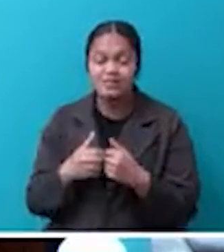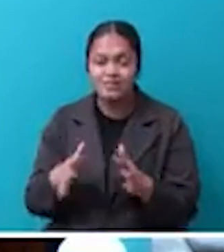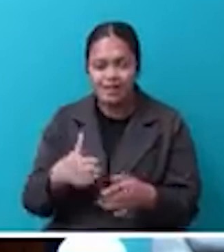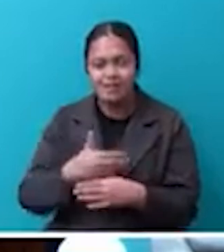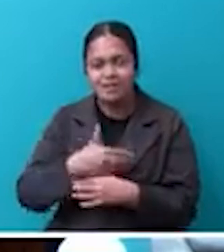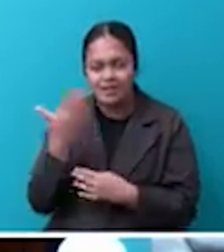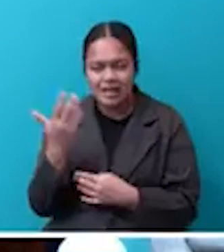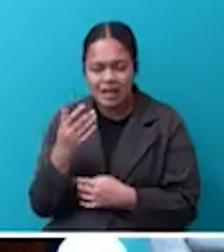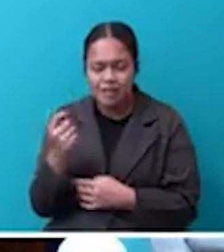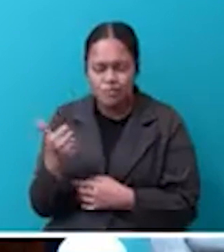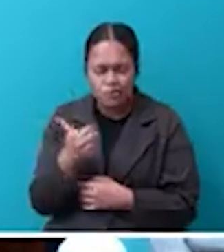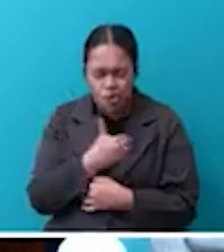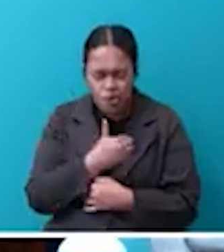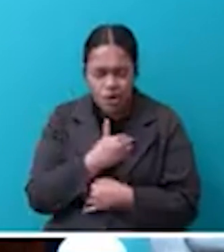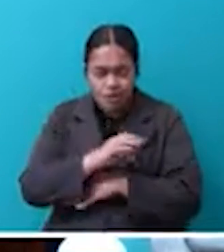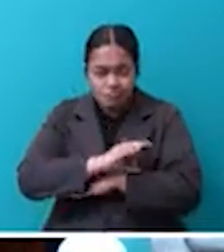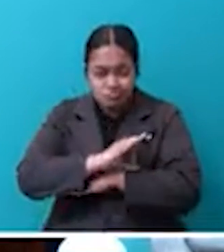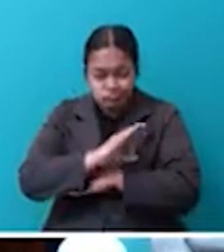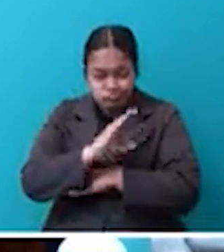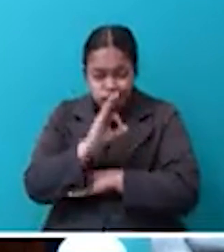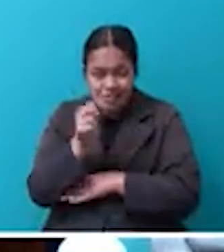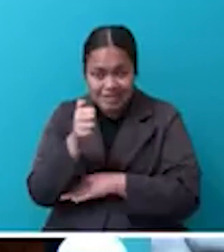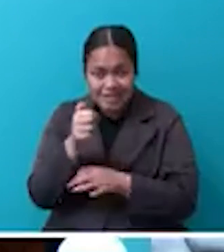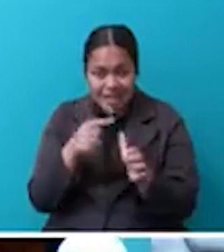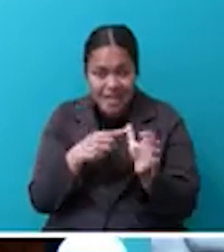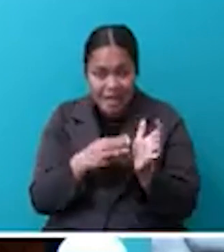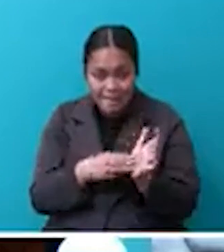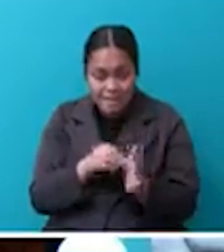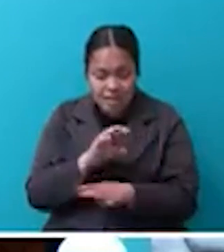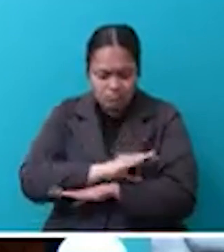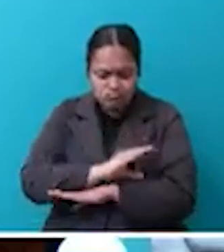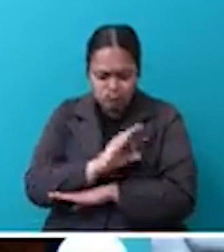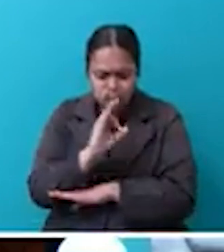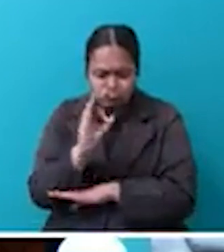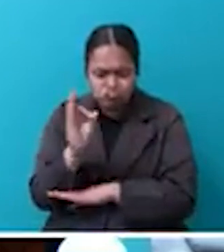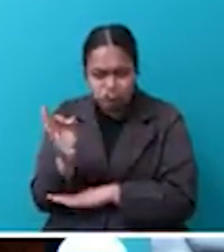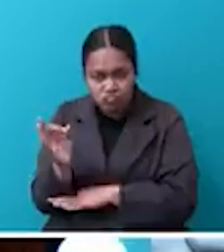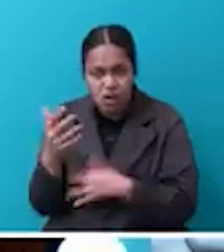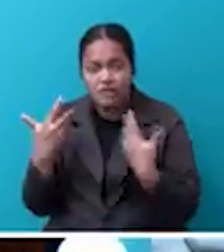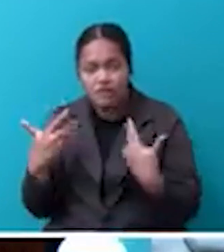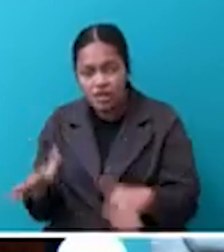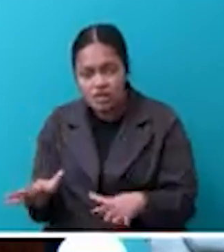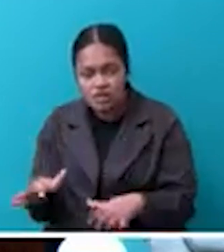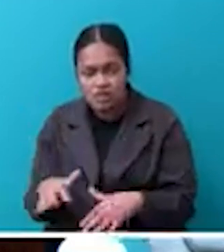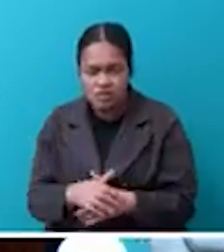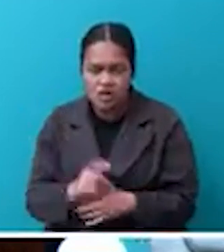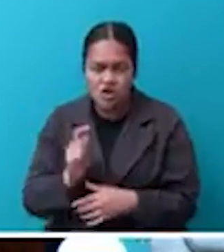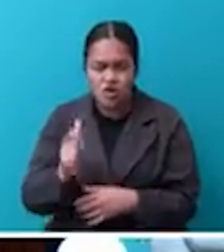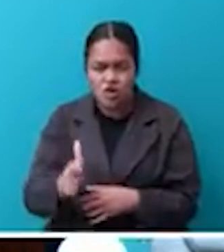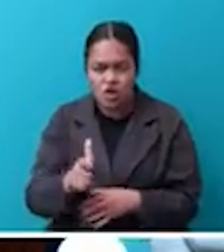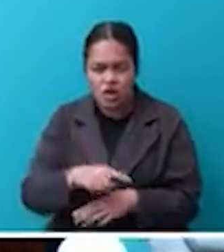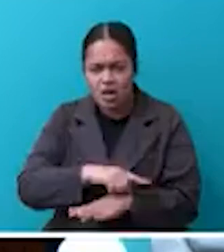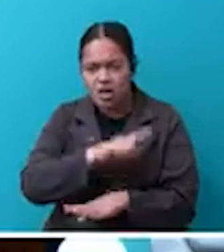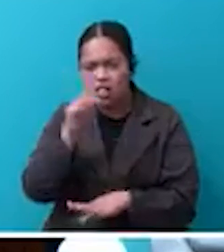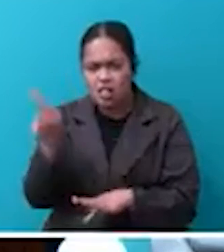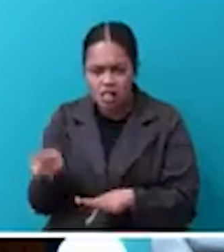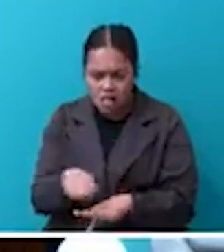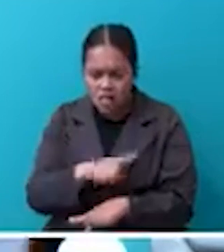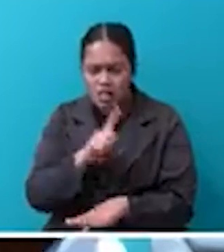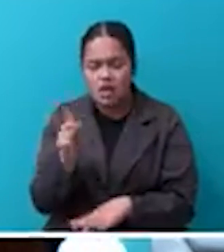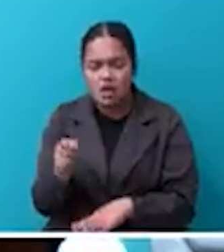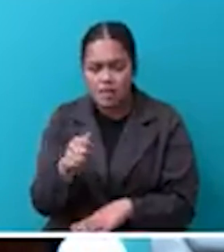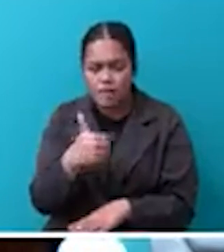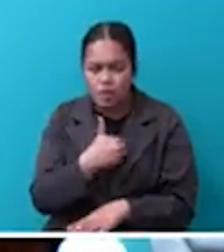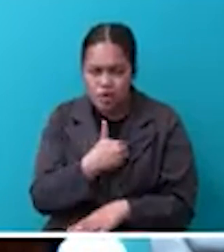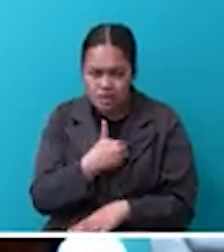early in the morning, 6 a.m. sometimes, and often finishing early hours of the next morning, sometimes as